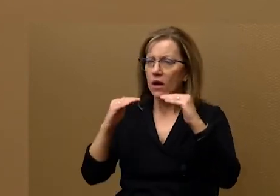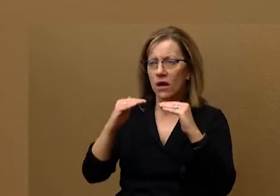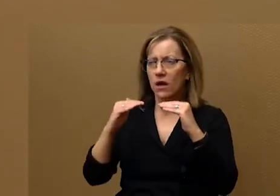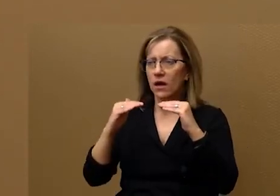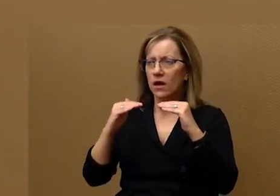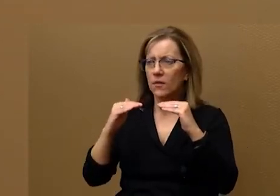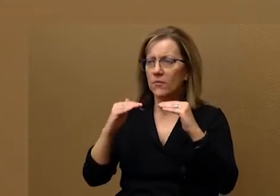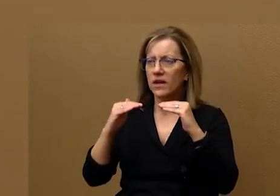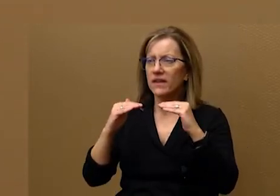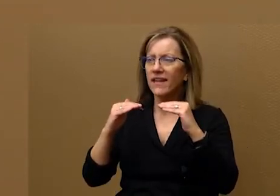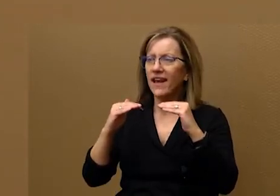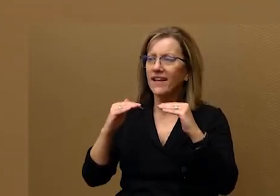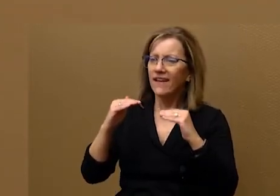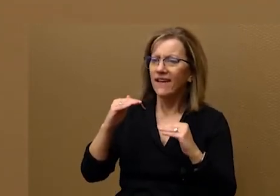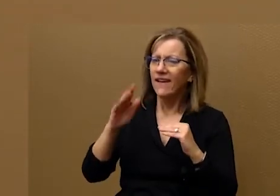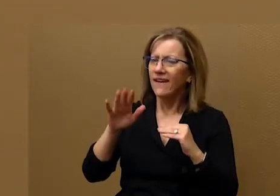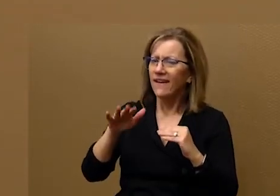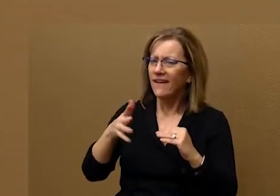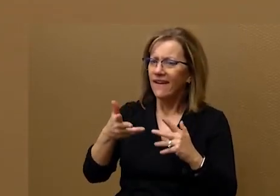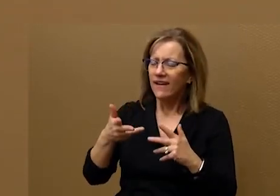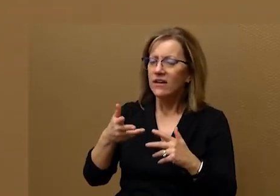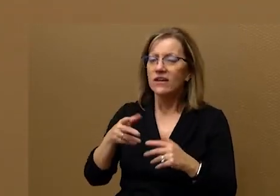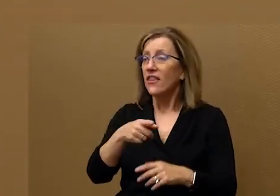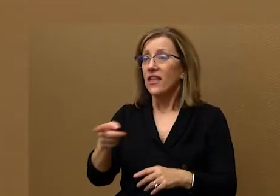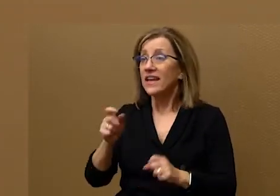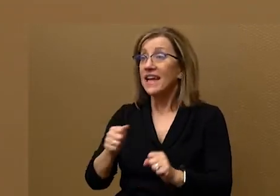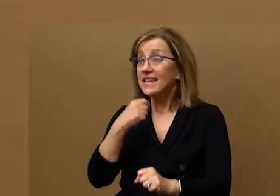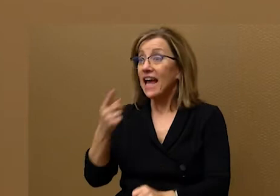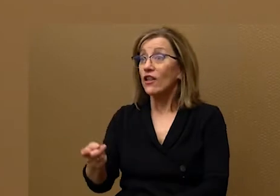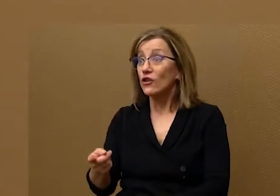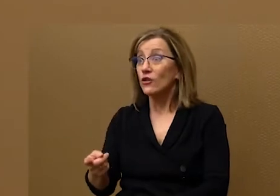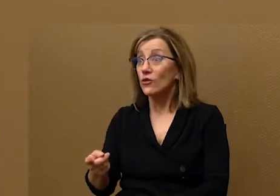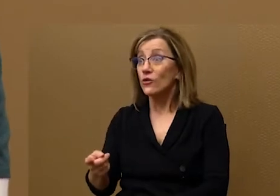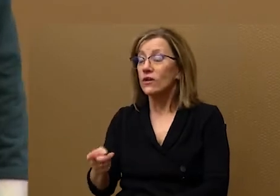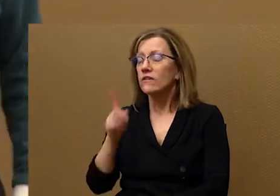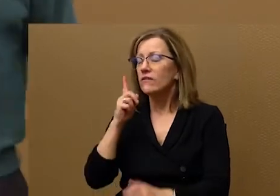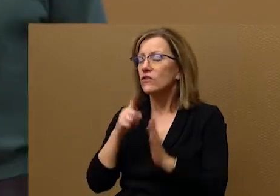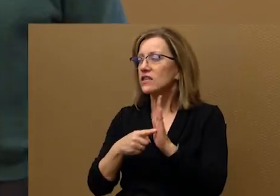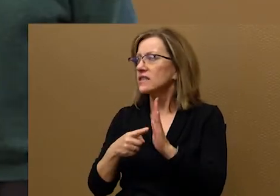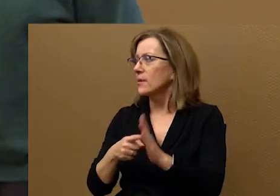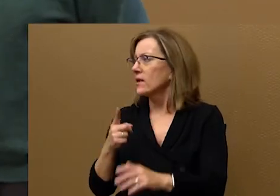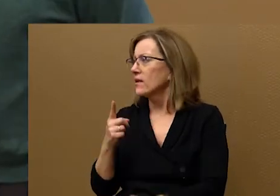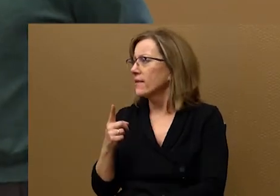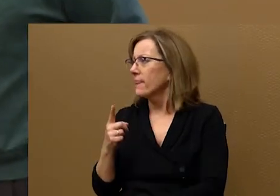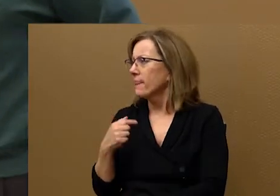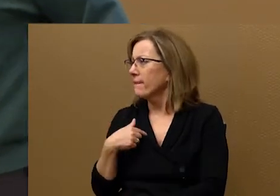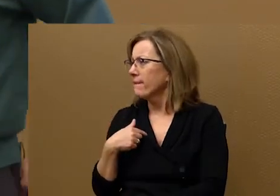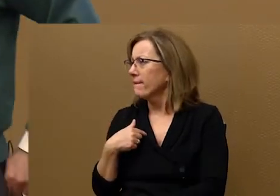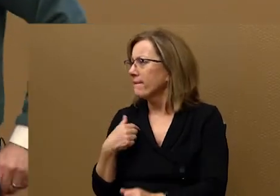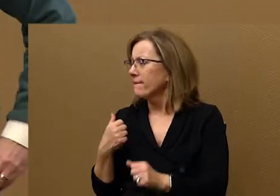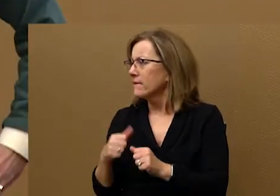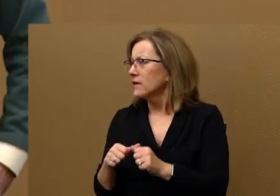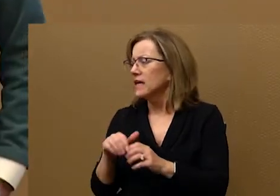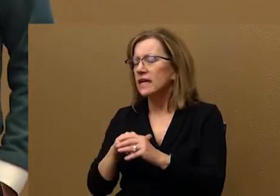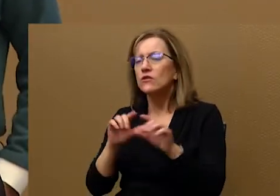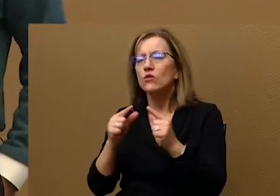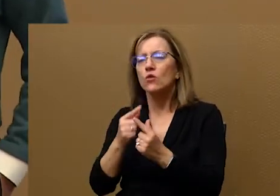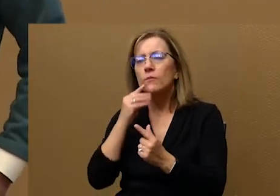a little bit, but it's not more than a B. They can tell you. I'll give you an example of this from, I remember in the group